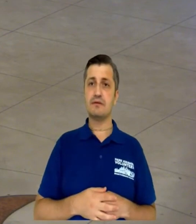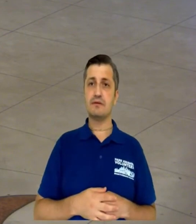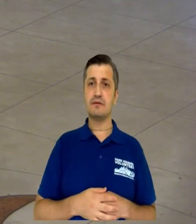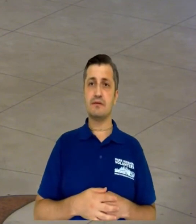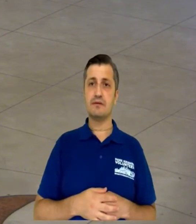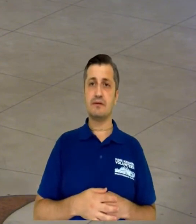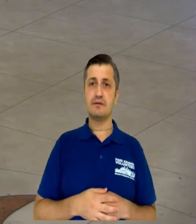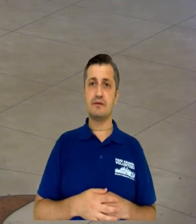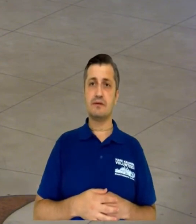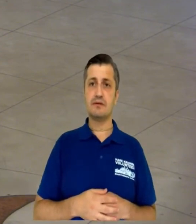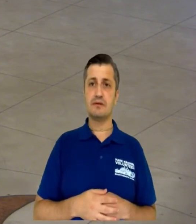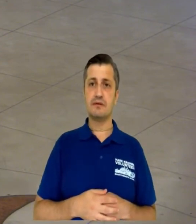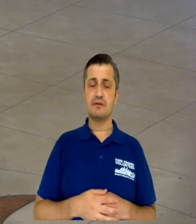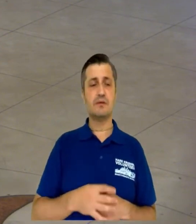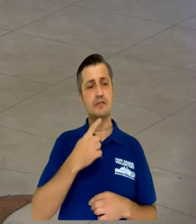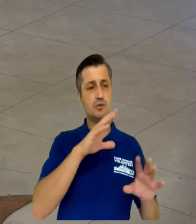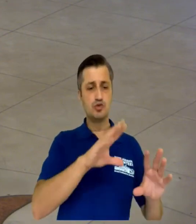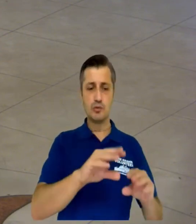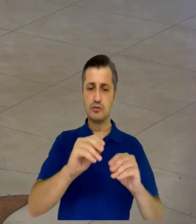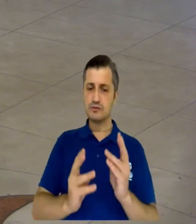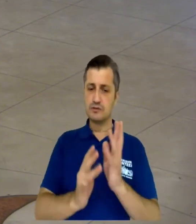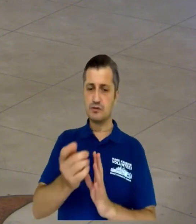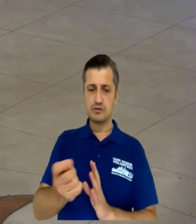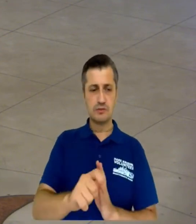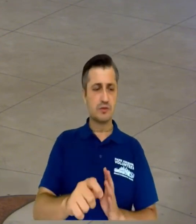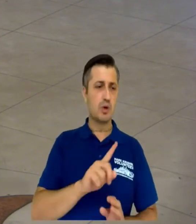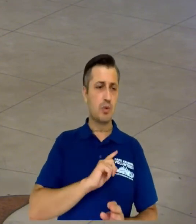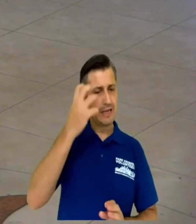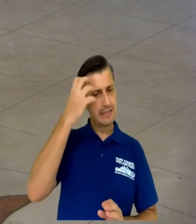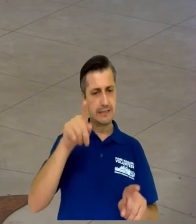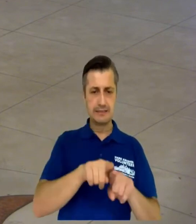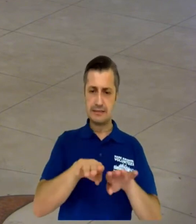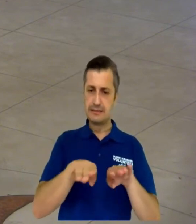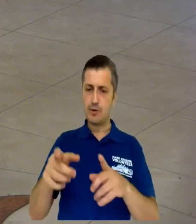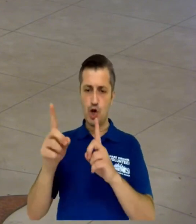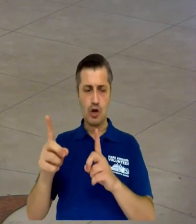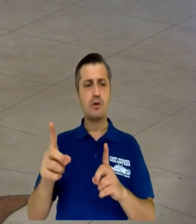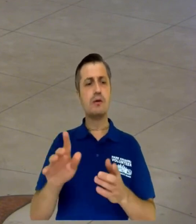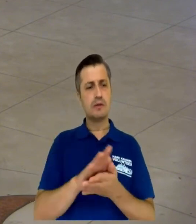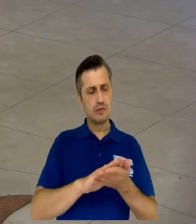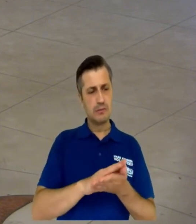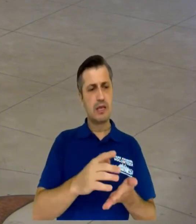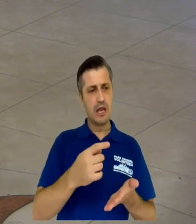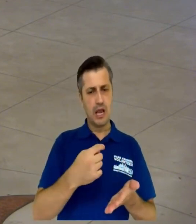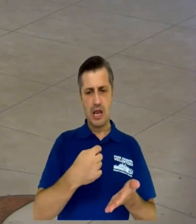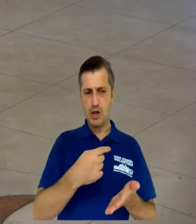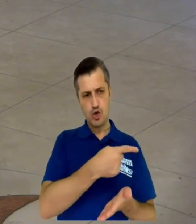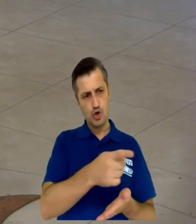himself. Stop your sacrifices to God because you are dependent upon me. That was the mentality, right?